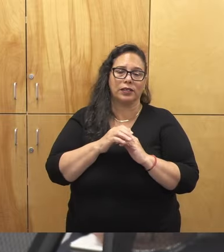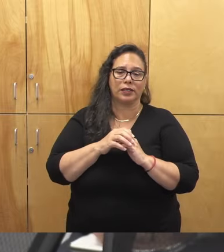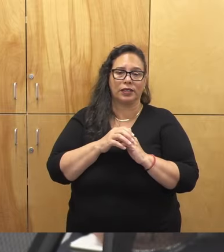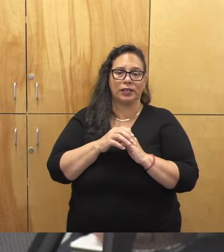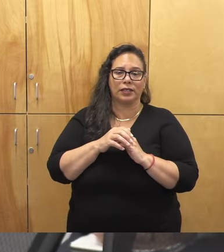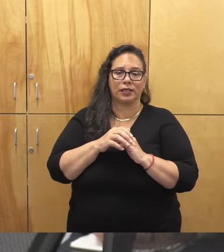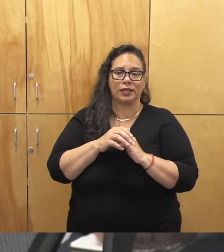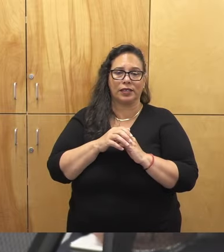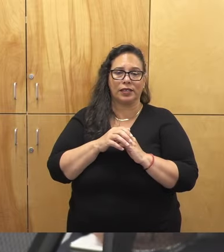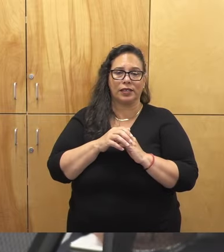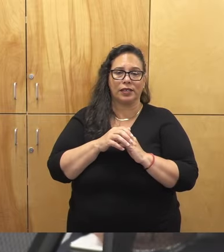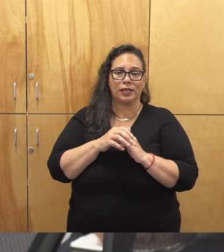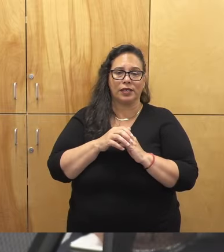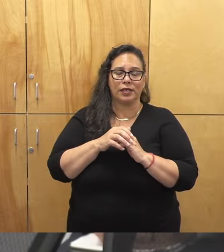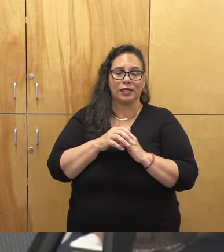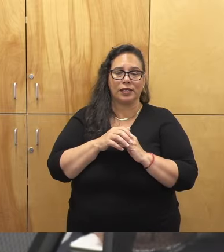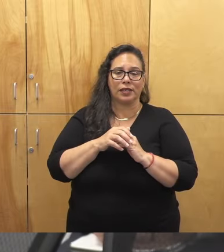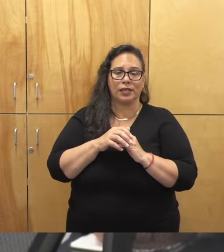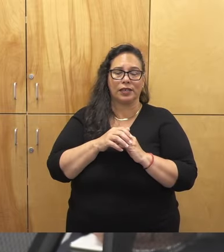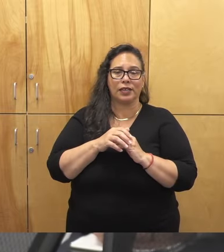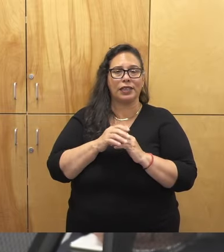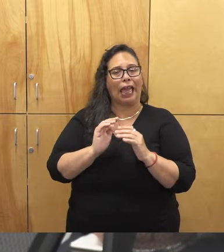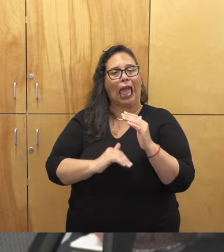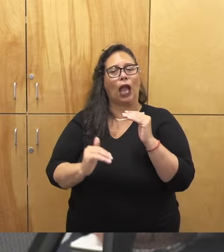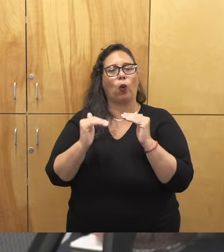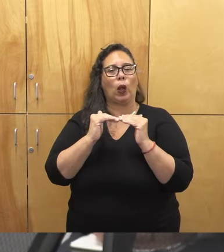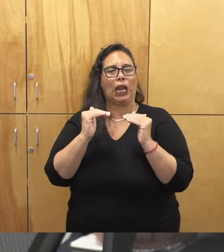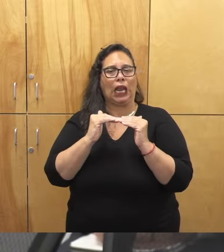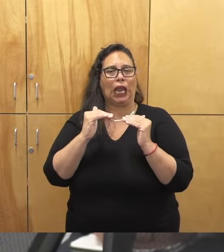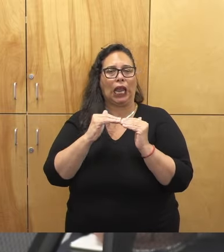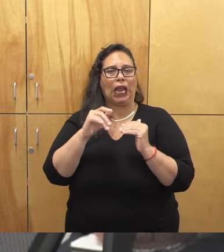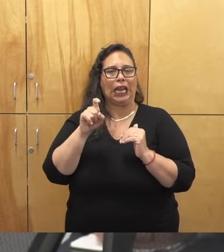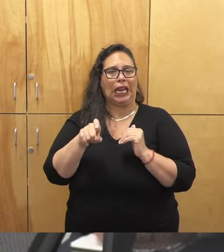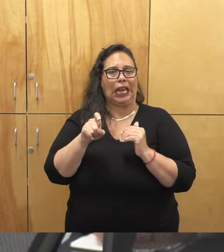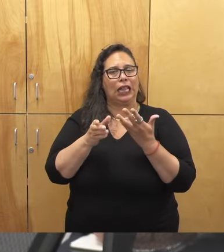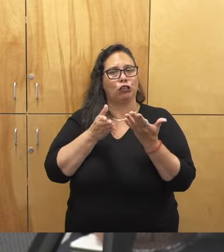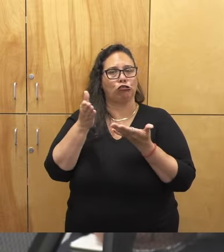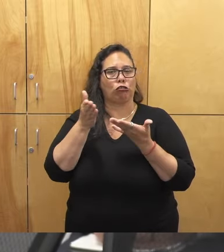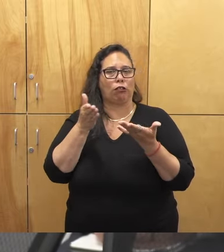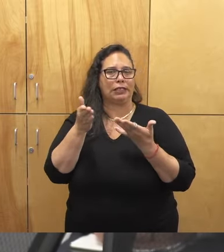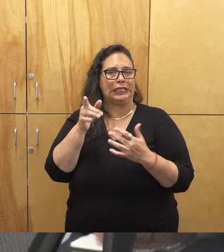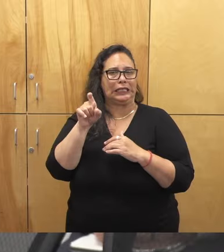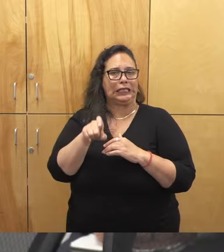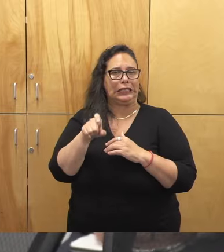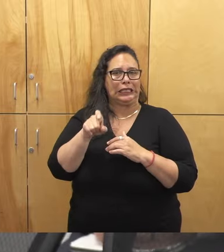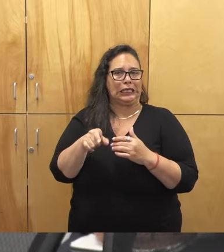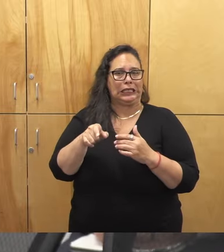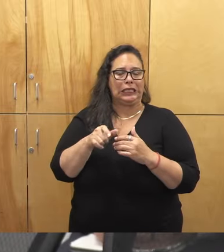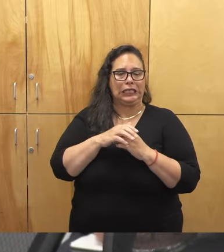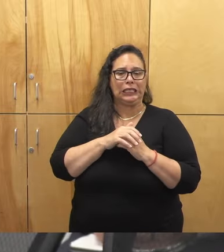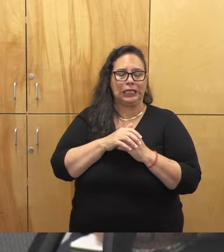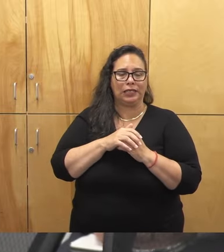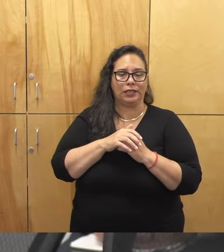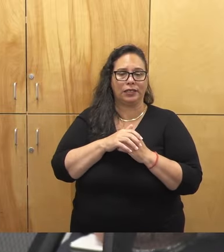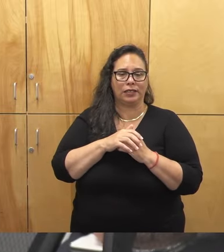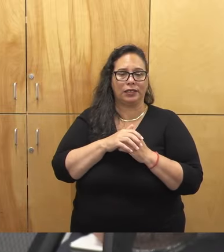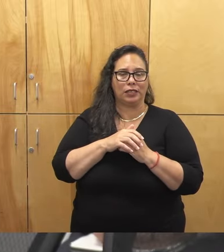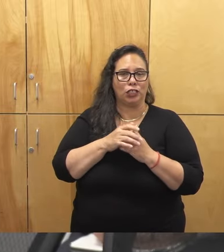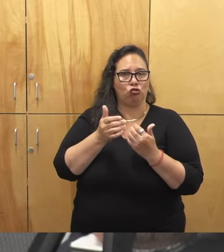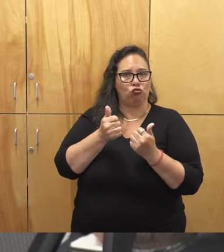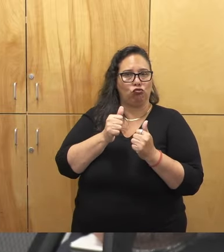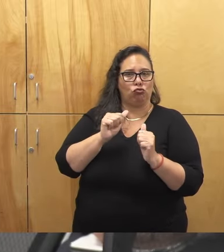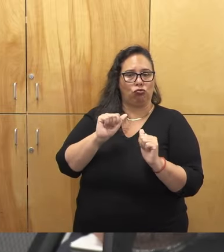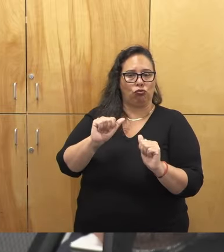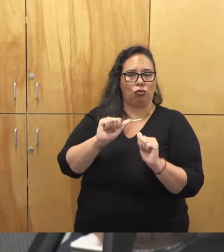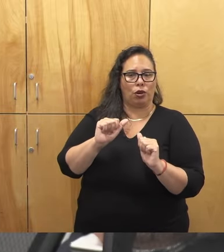get them the equity they need, the services they need to thrive and to get